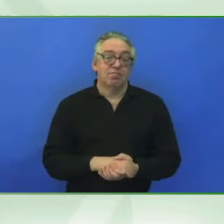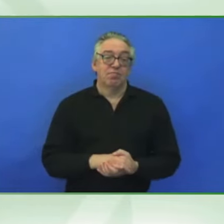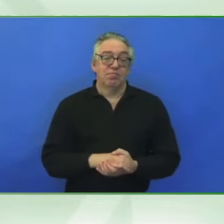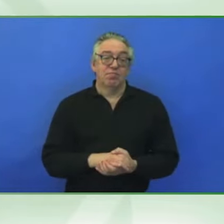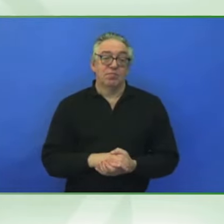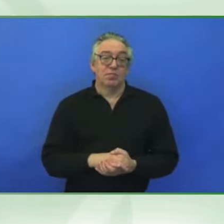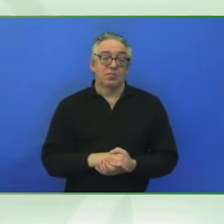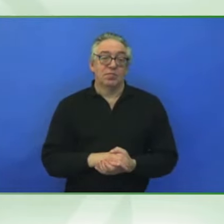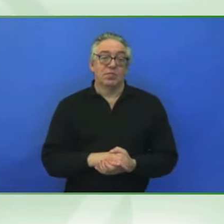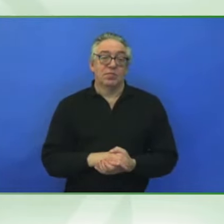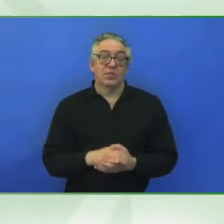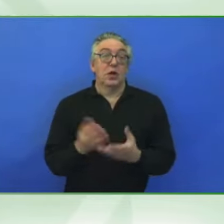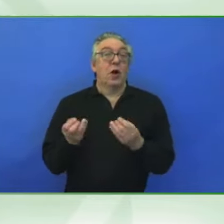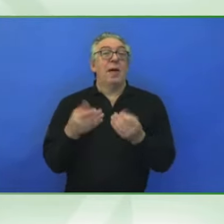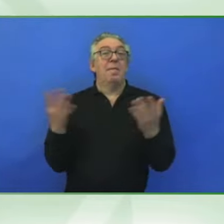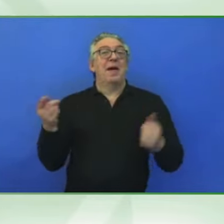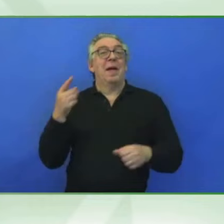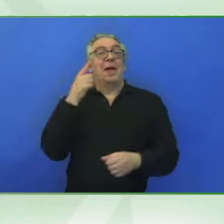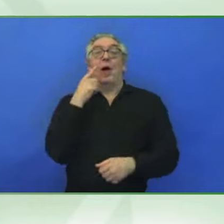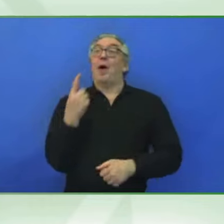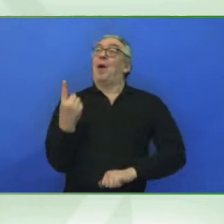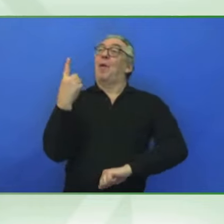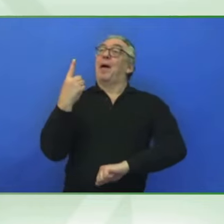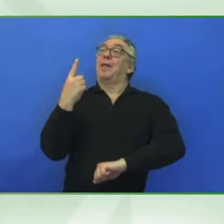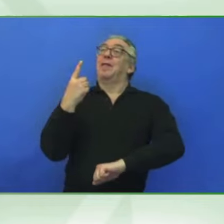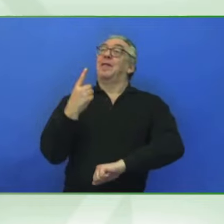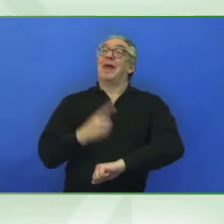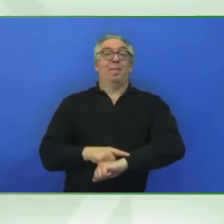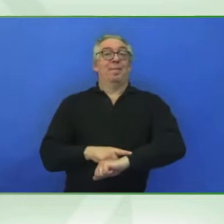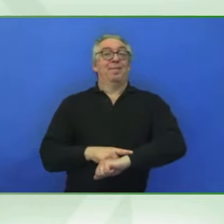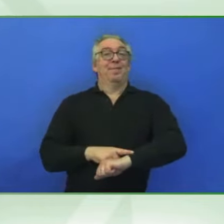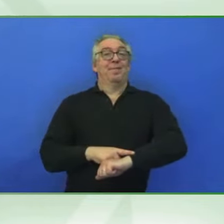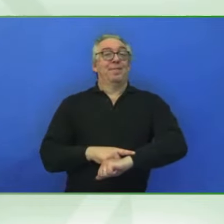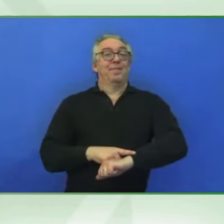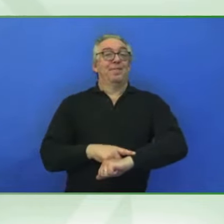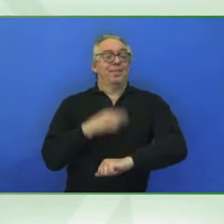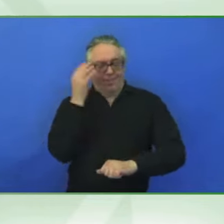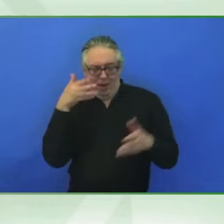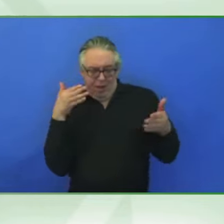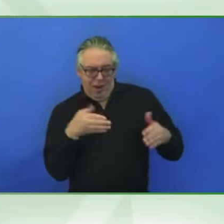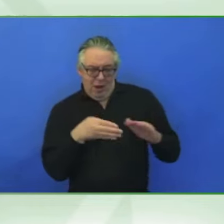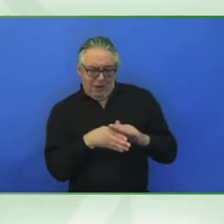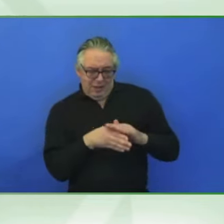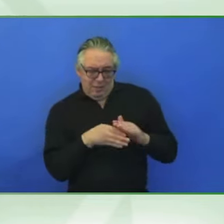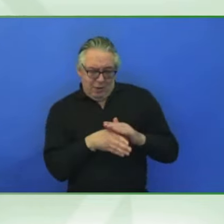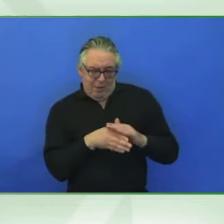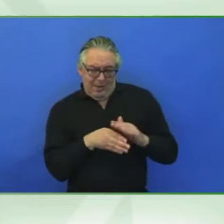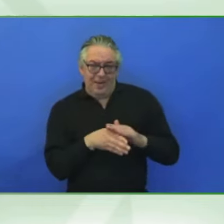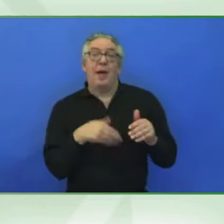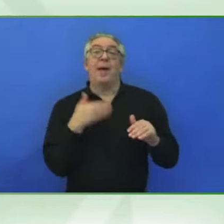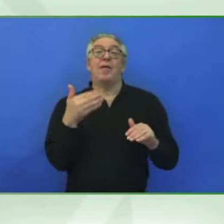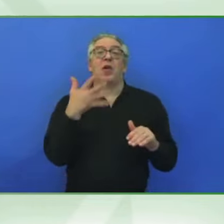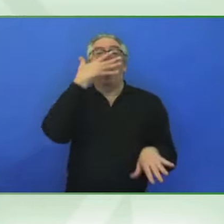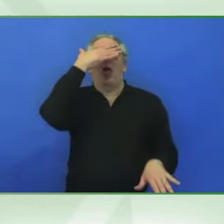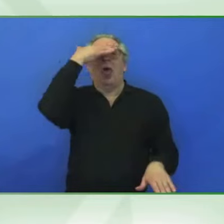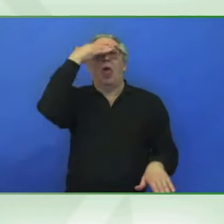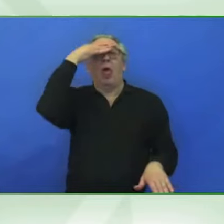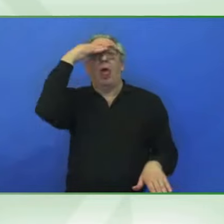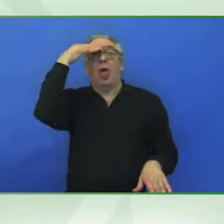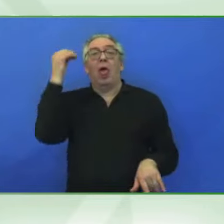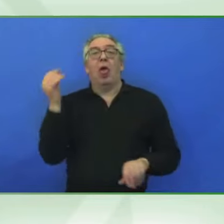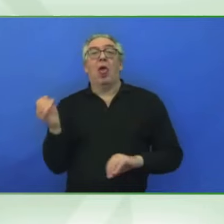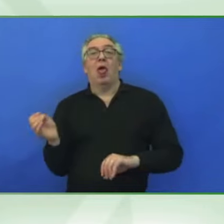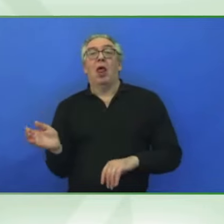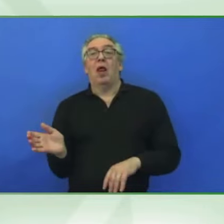considered as an important thing, because there are some projects which are just which are